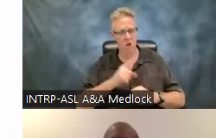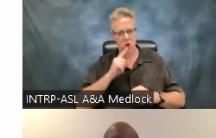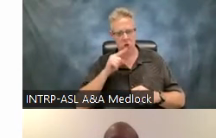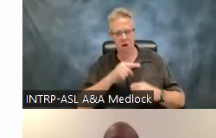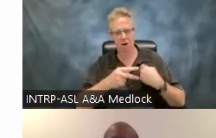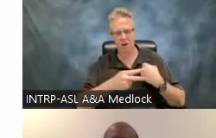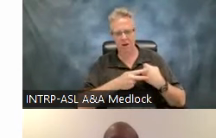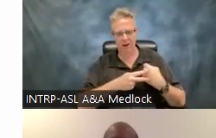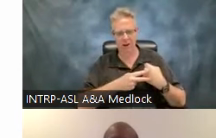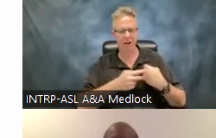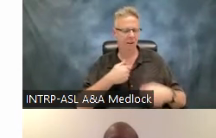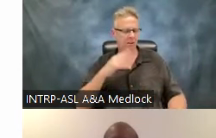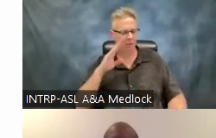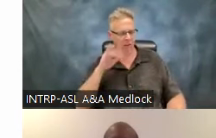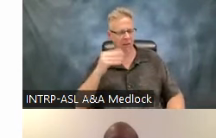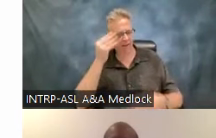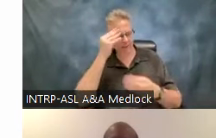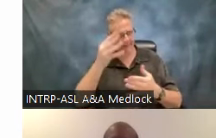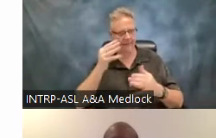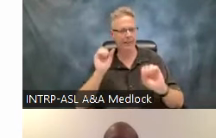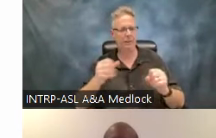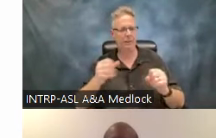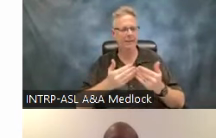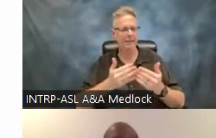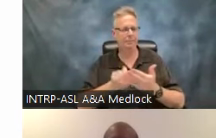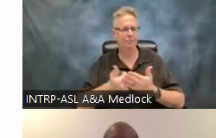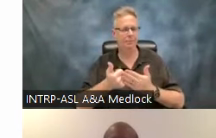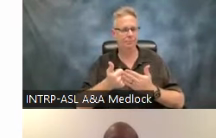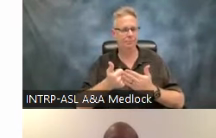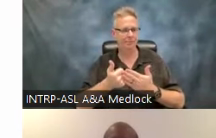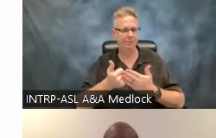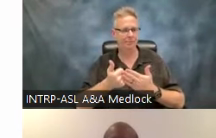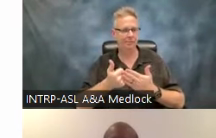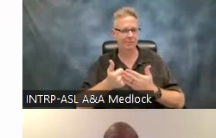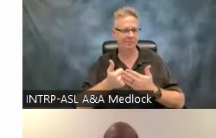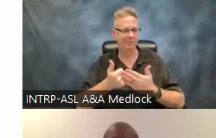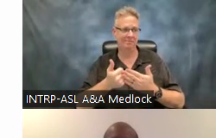I know that information can be erased, like